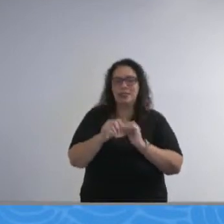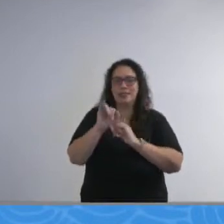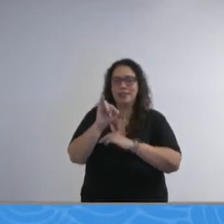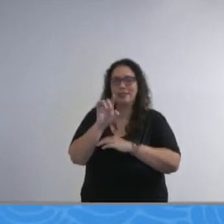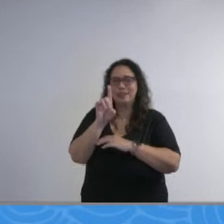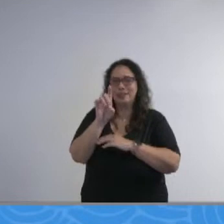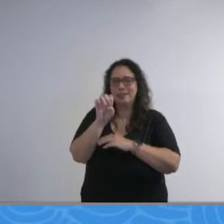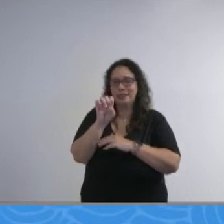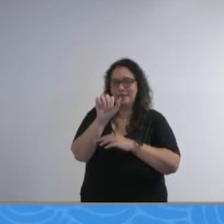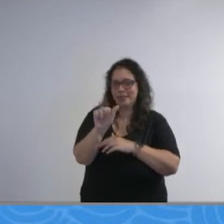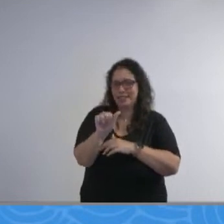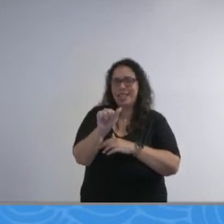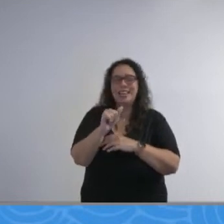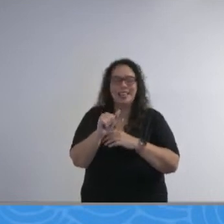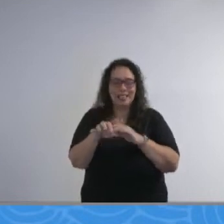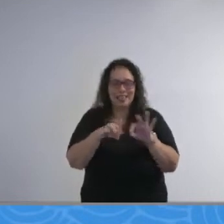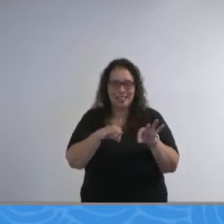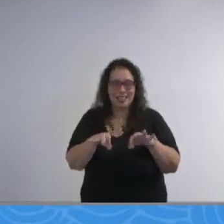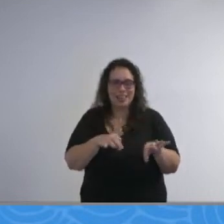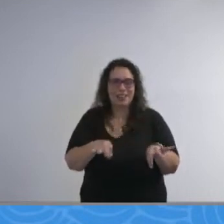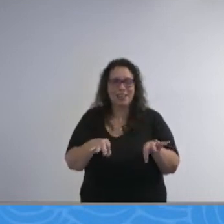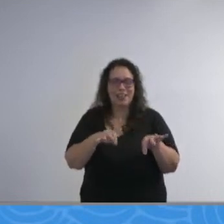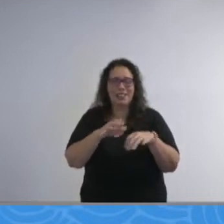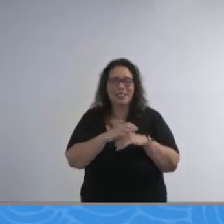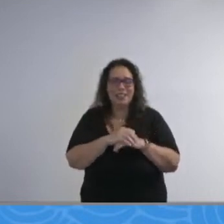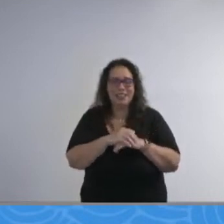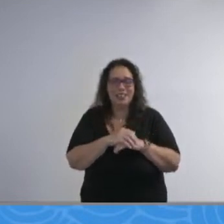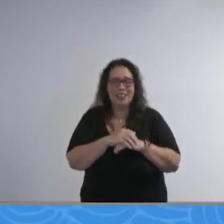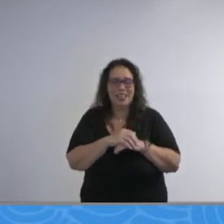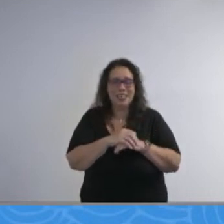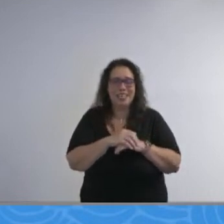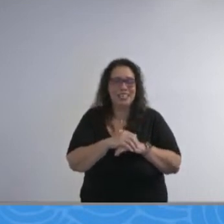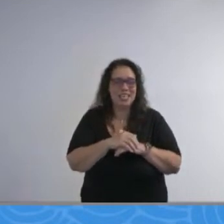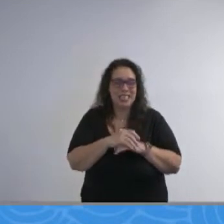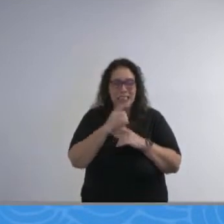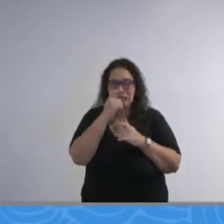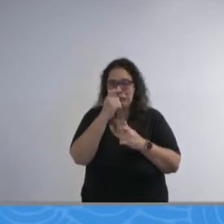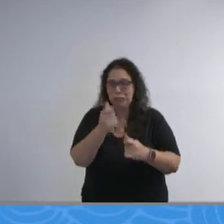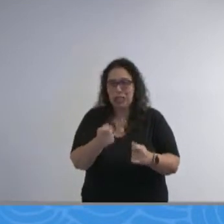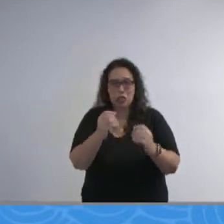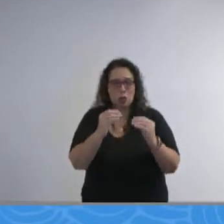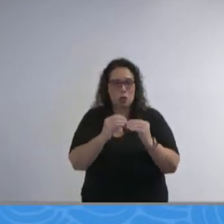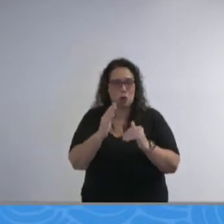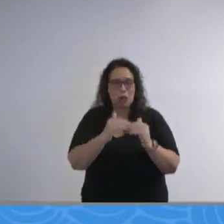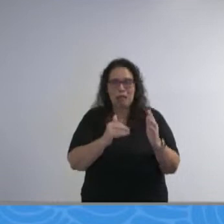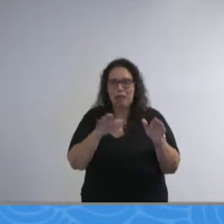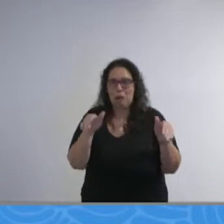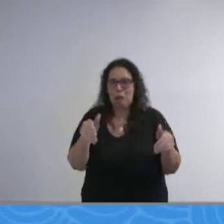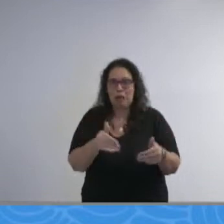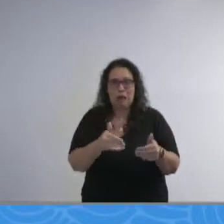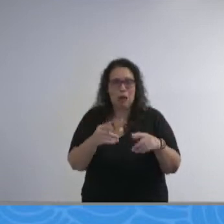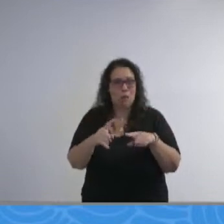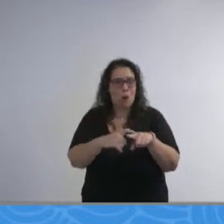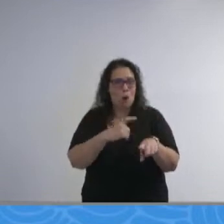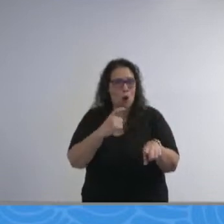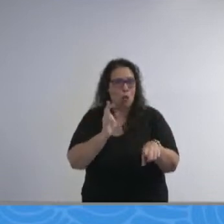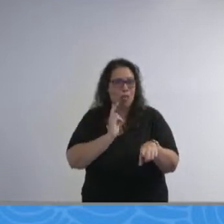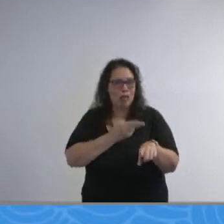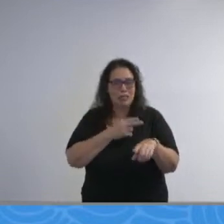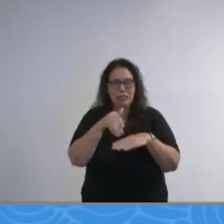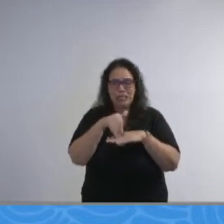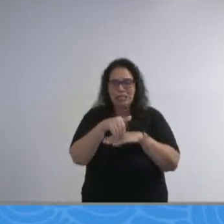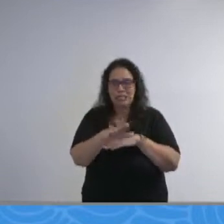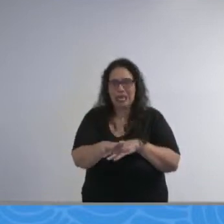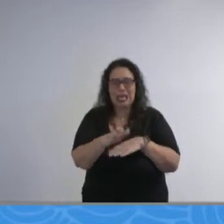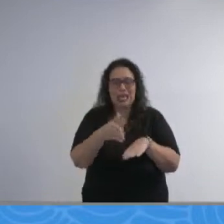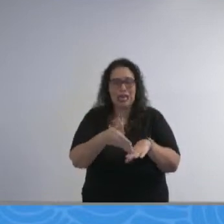the IEP process. So if parents are interested, they're more than welcome to or call us, and we'll be we can send them